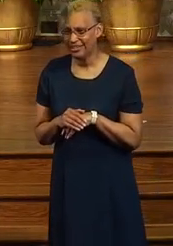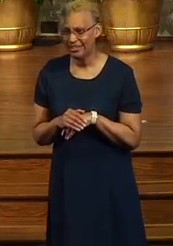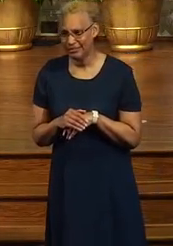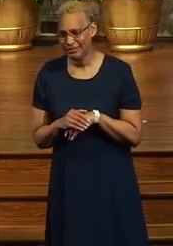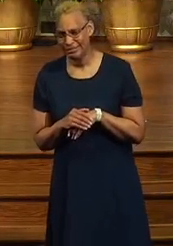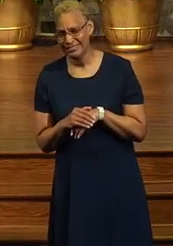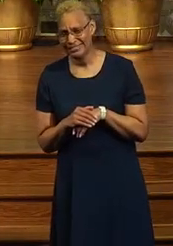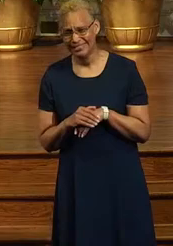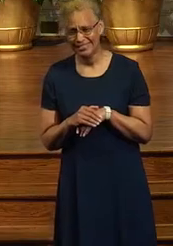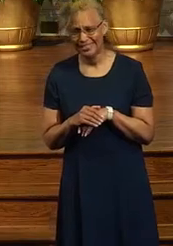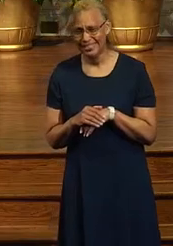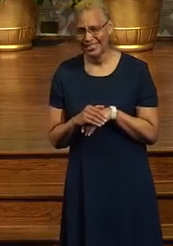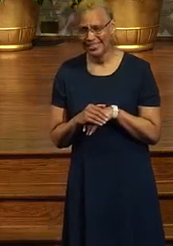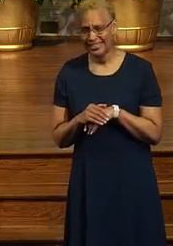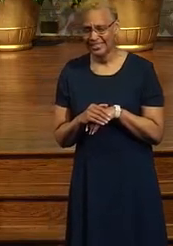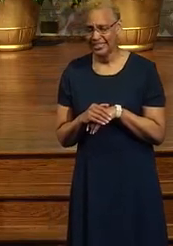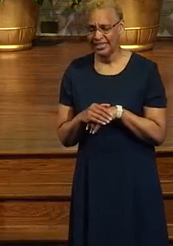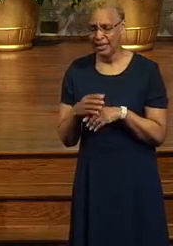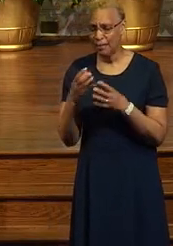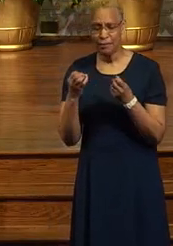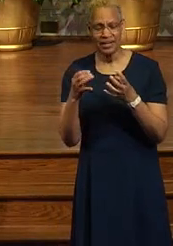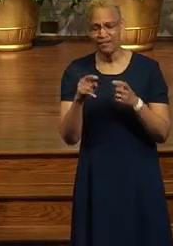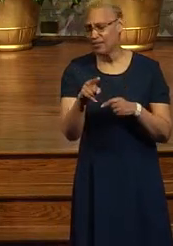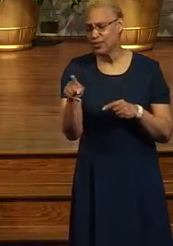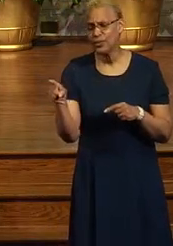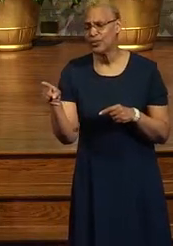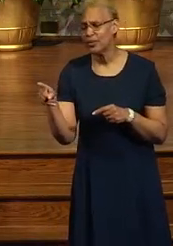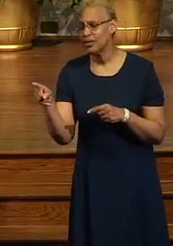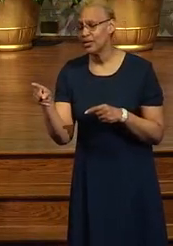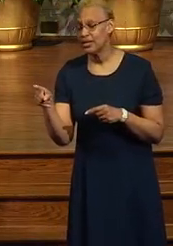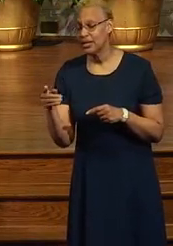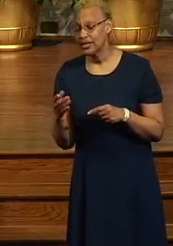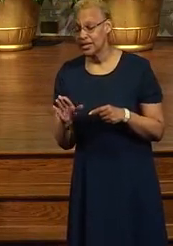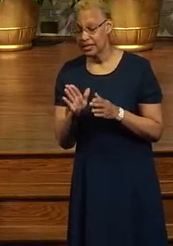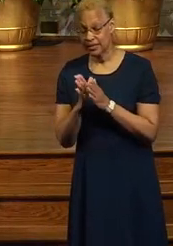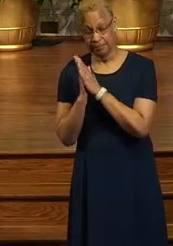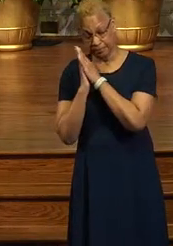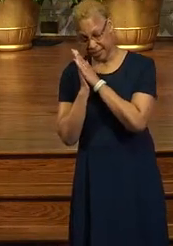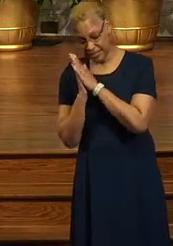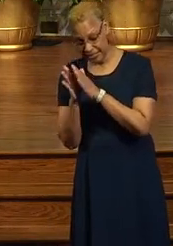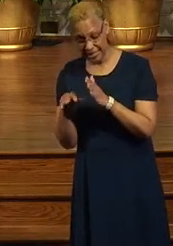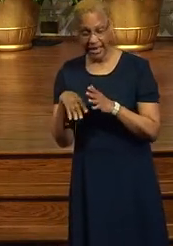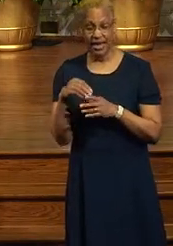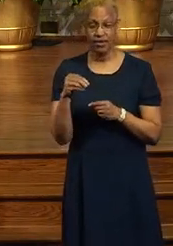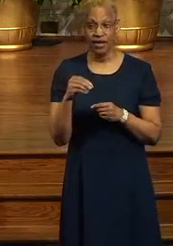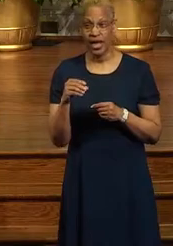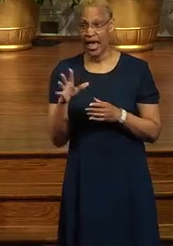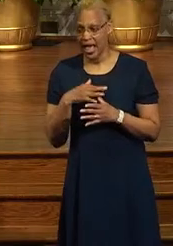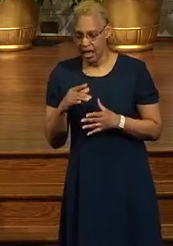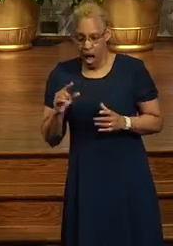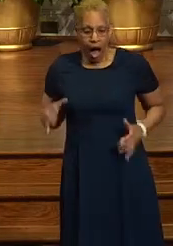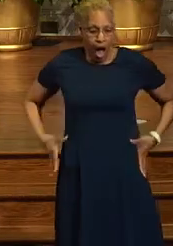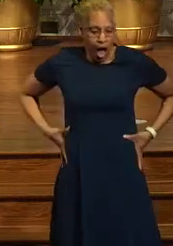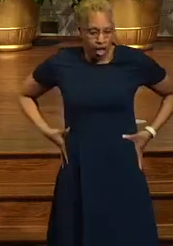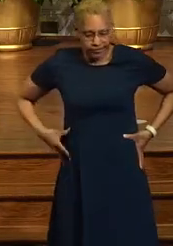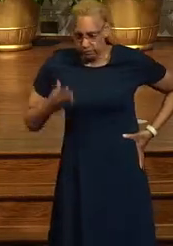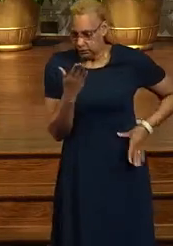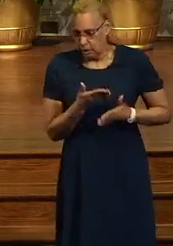how many of you had to get out of bed and there was something that twisted?